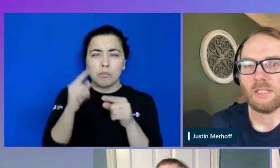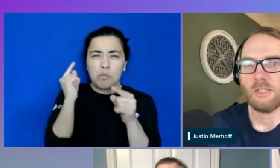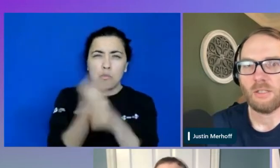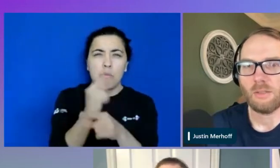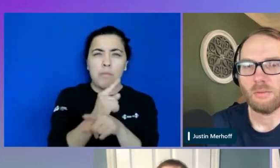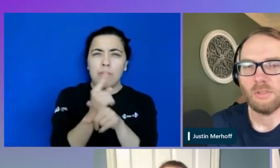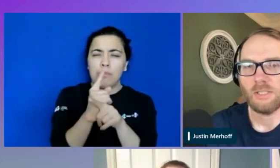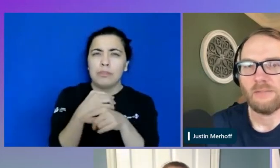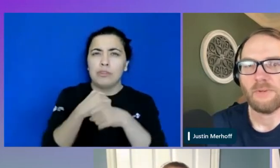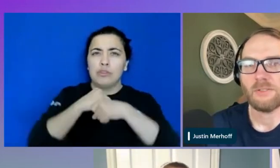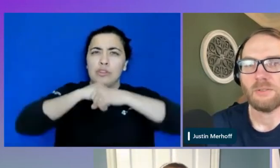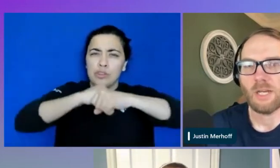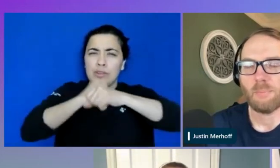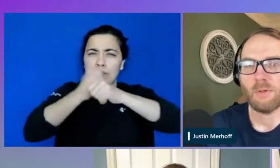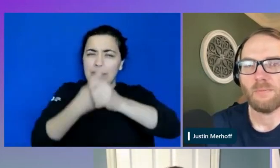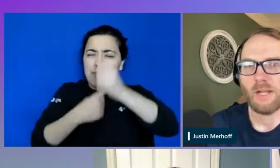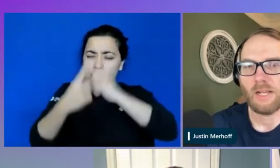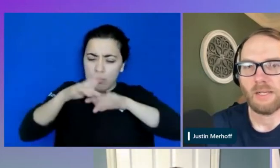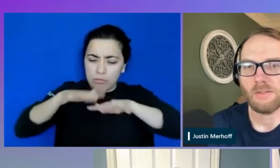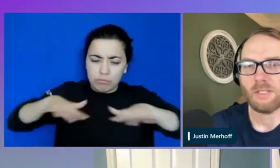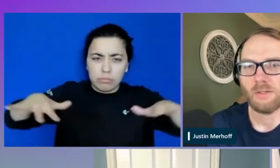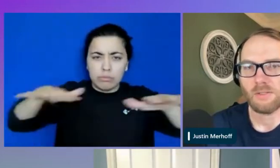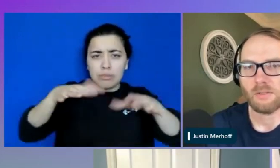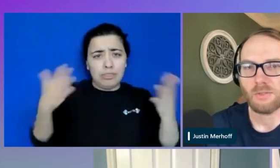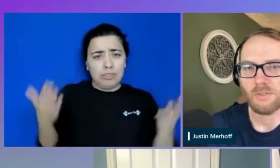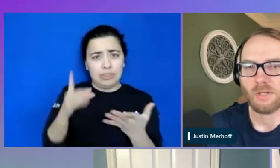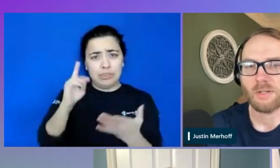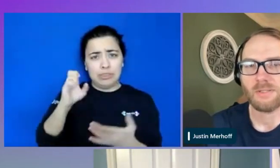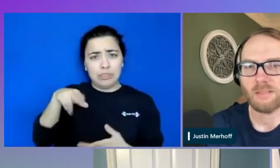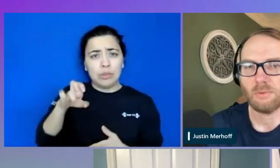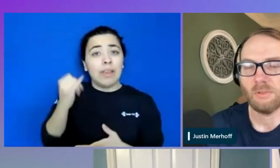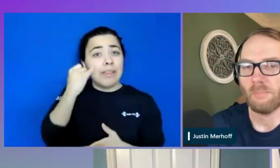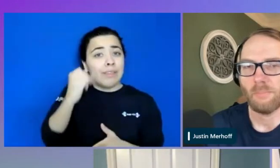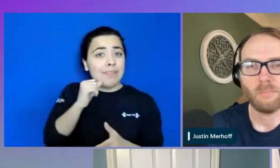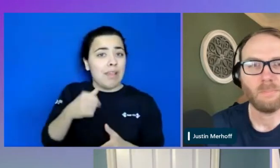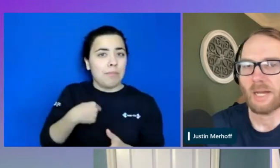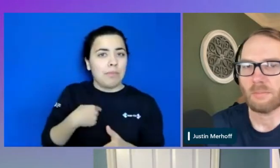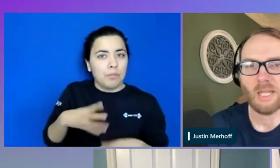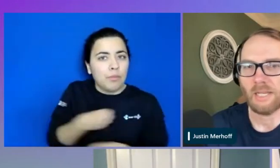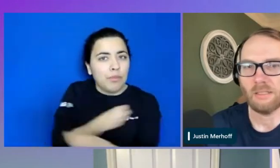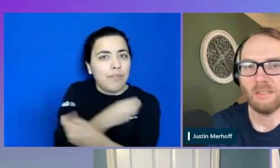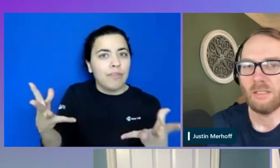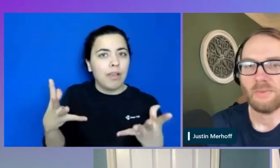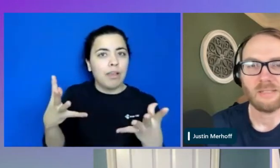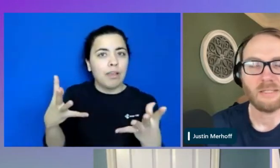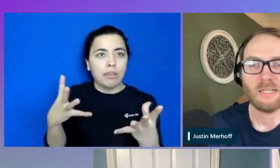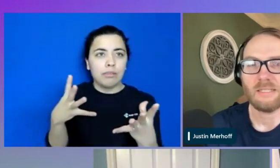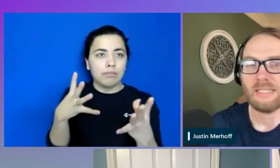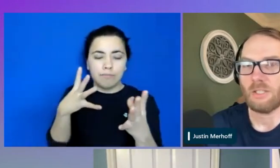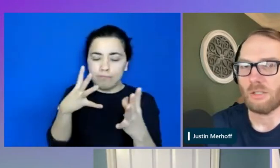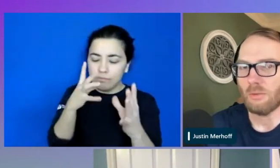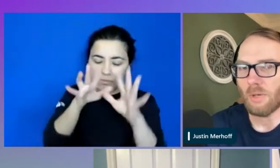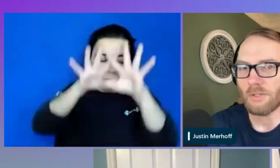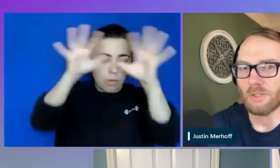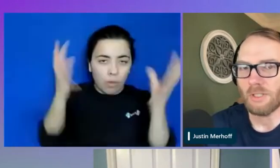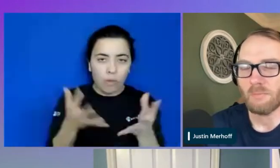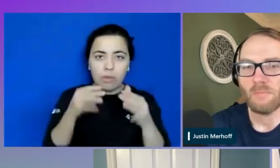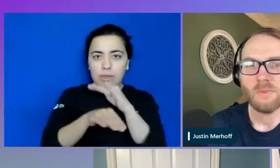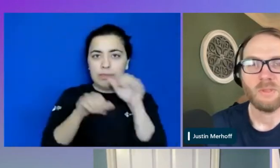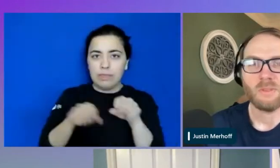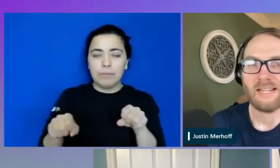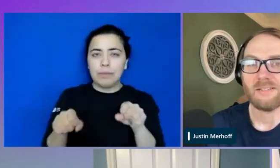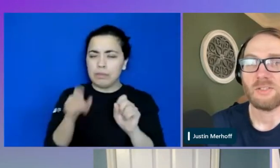within DQ if I do not provide security solutions that are accessible. Bottom line, that's not a DQ